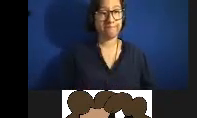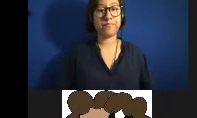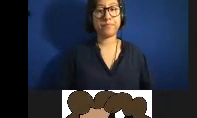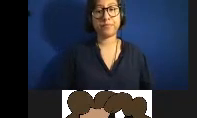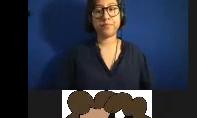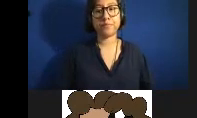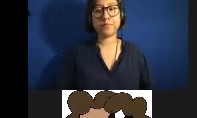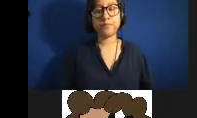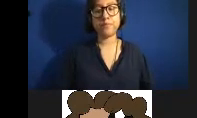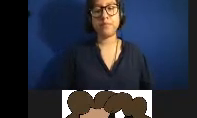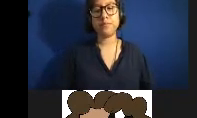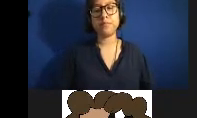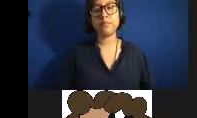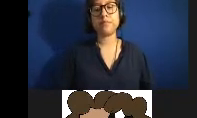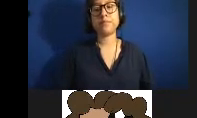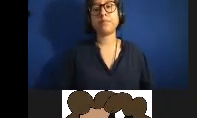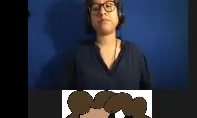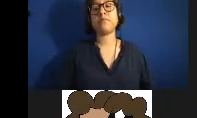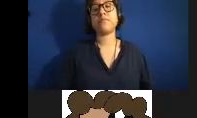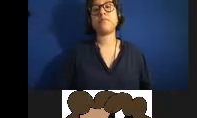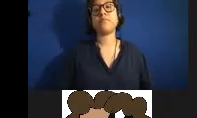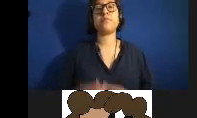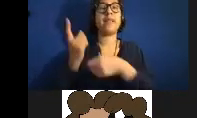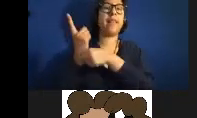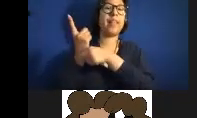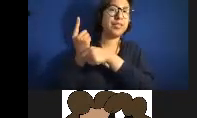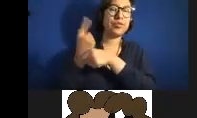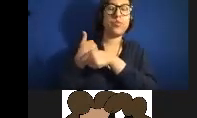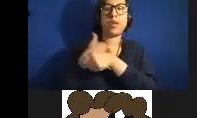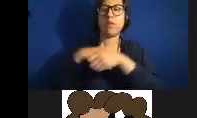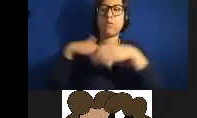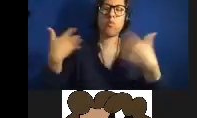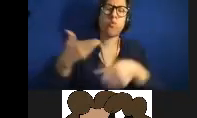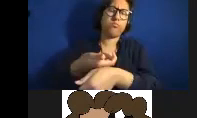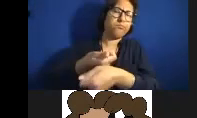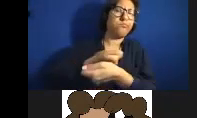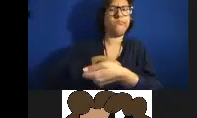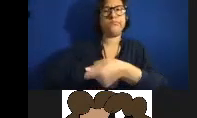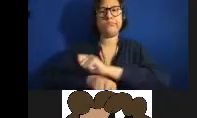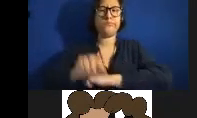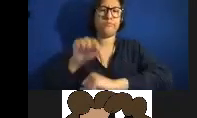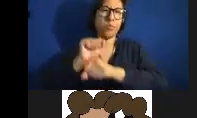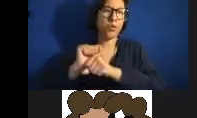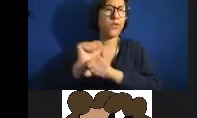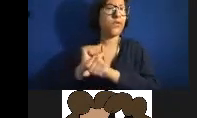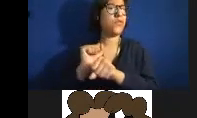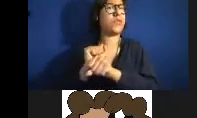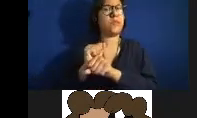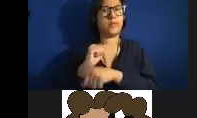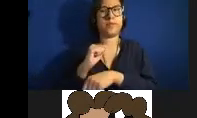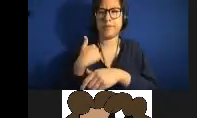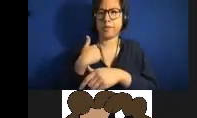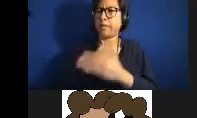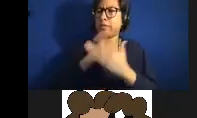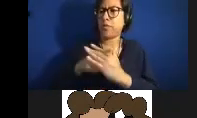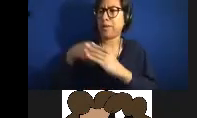we culminated a body of work that really began this